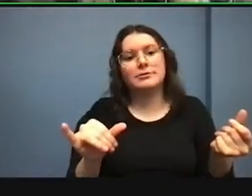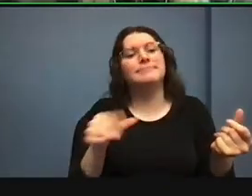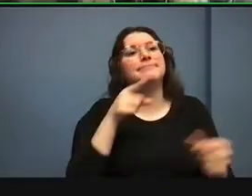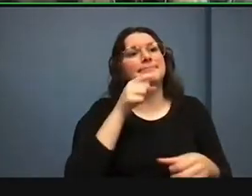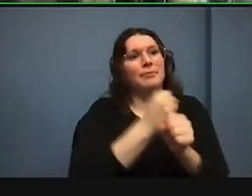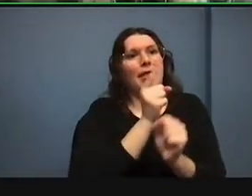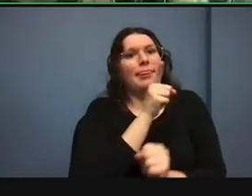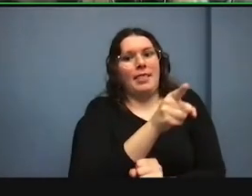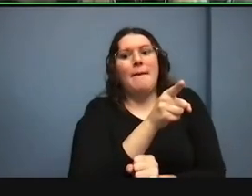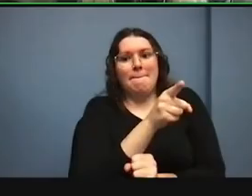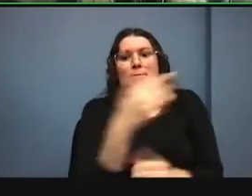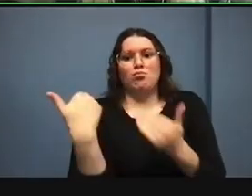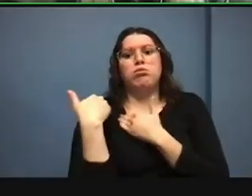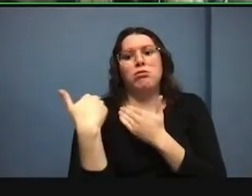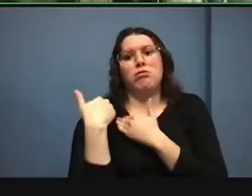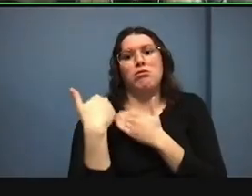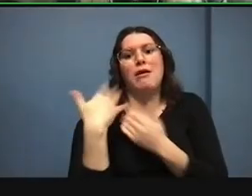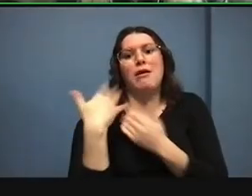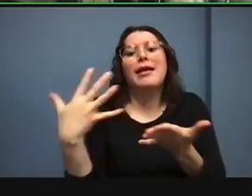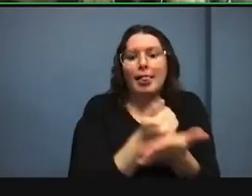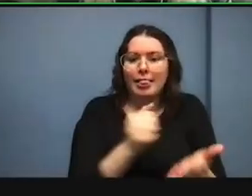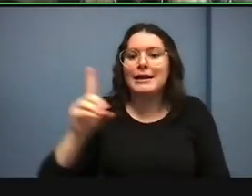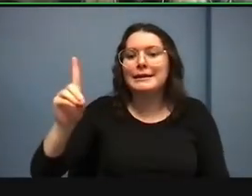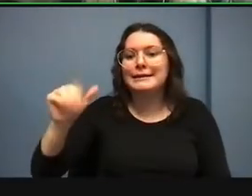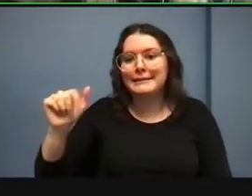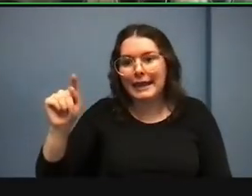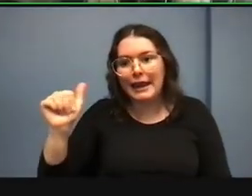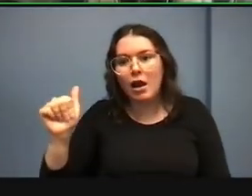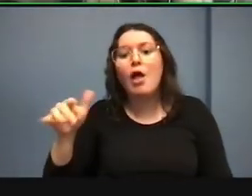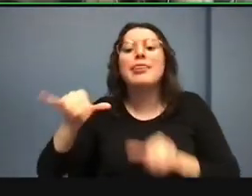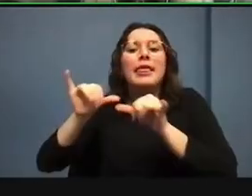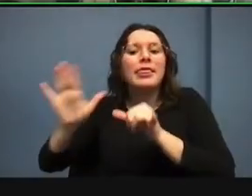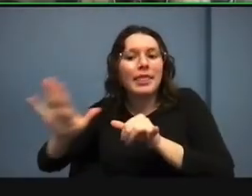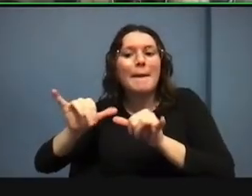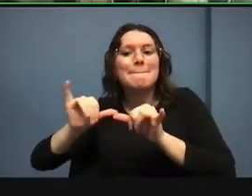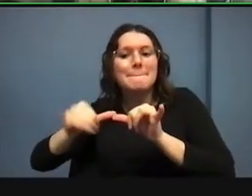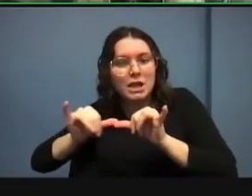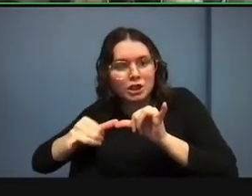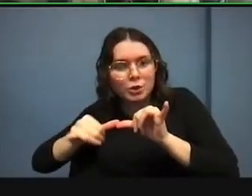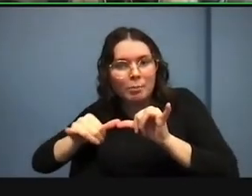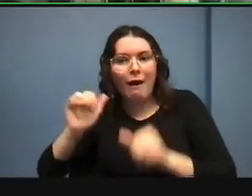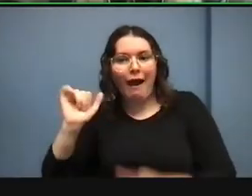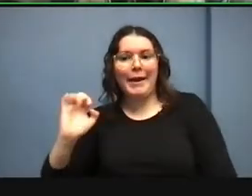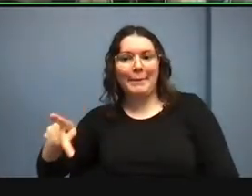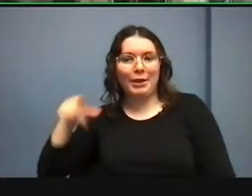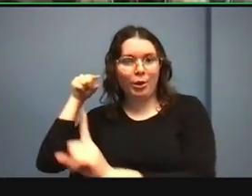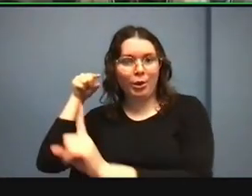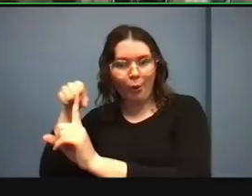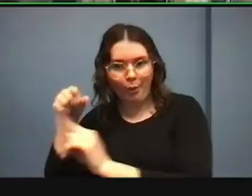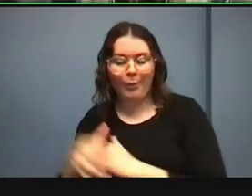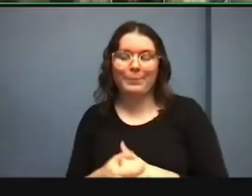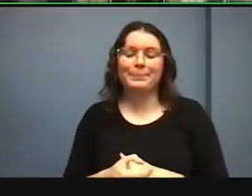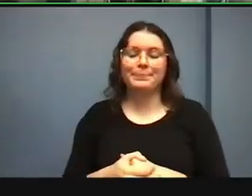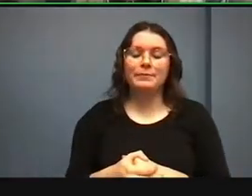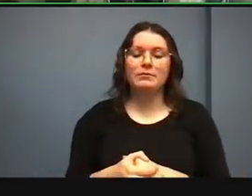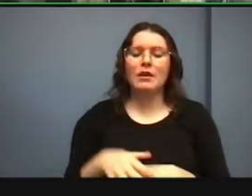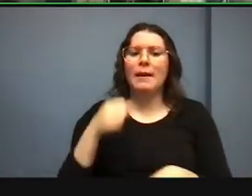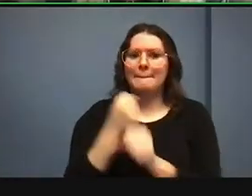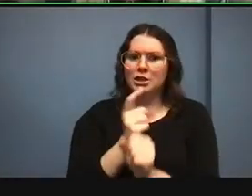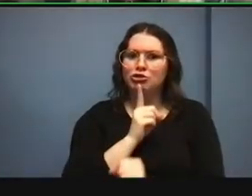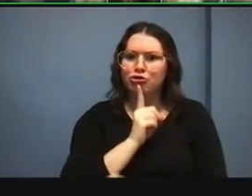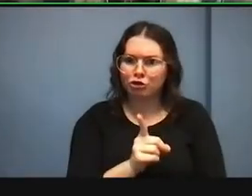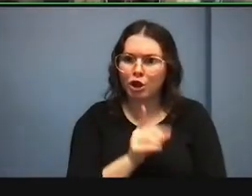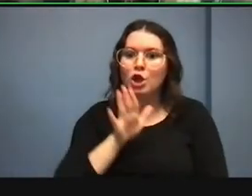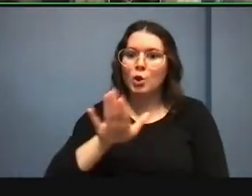and to make sure that they're collecting data on their measurable IEP goals. And so you need to make sure that